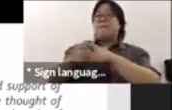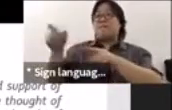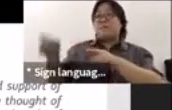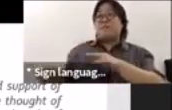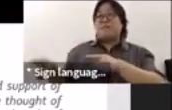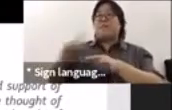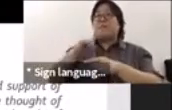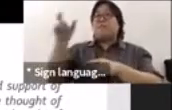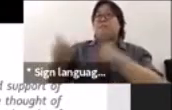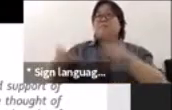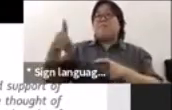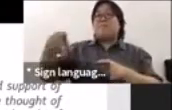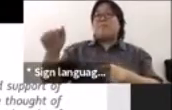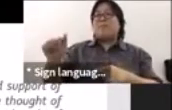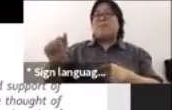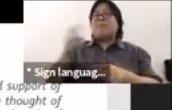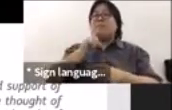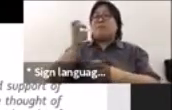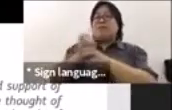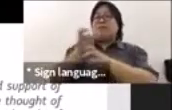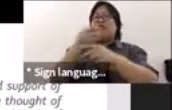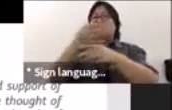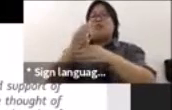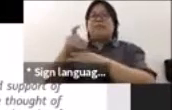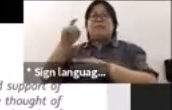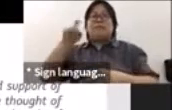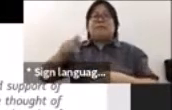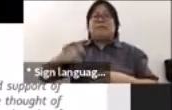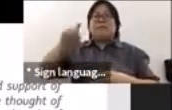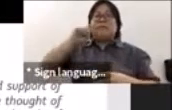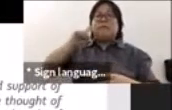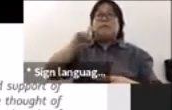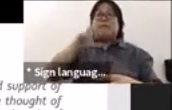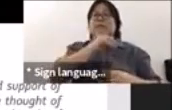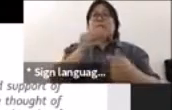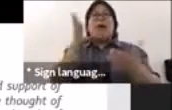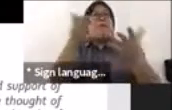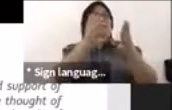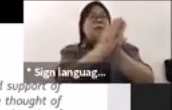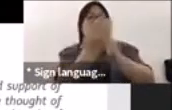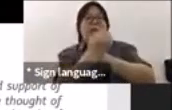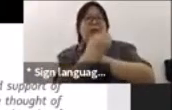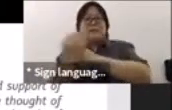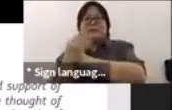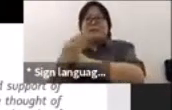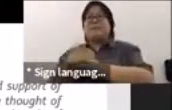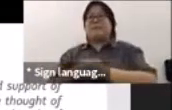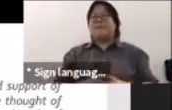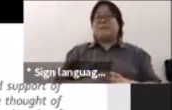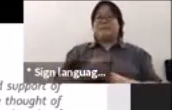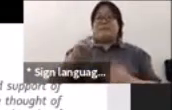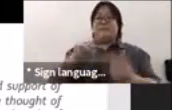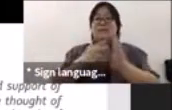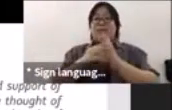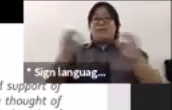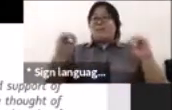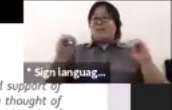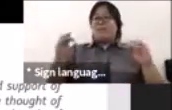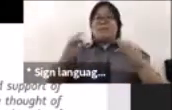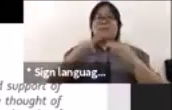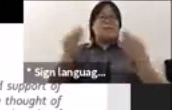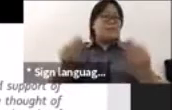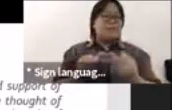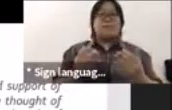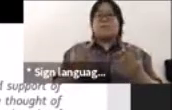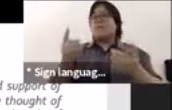to share the thoughts of sexual need and get a suggestion from others. So there are nobody in the family or in